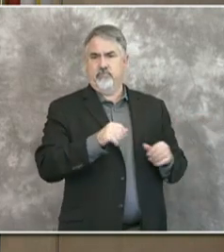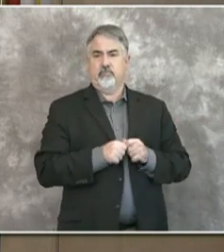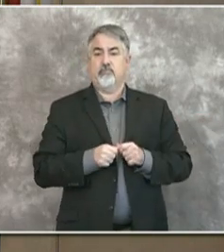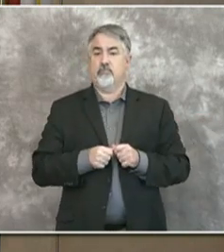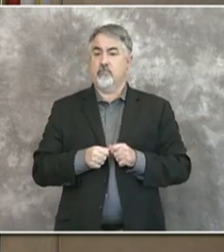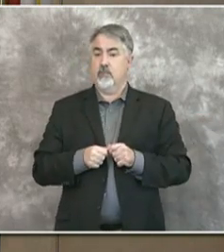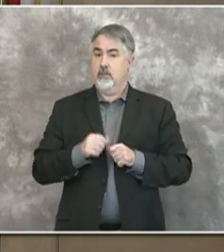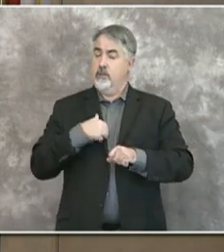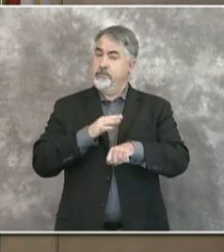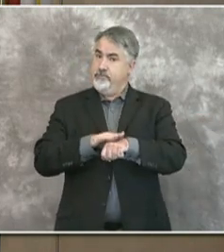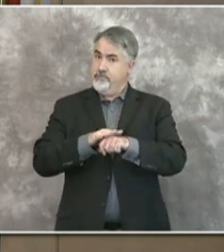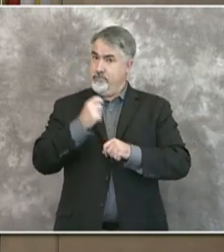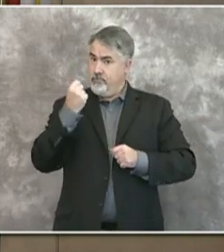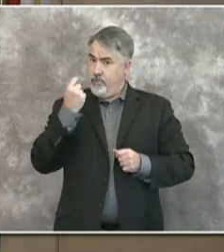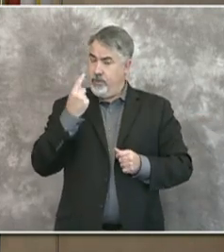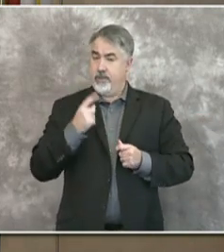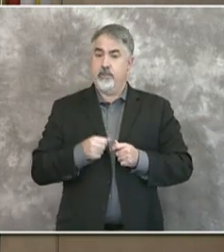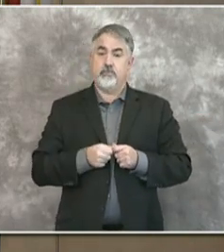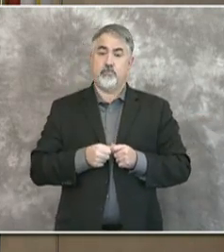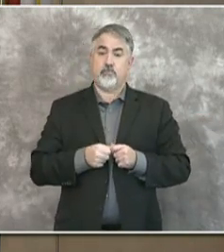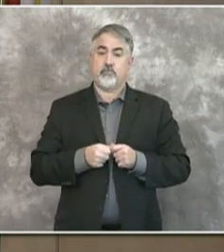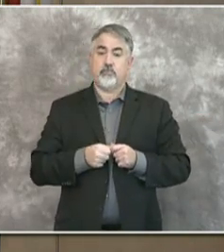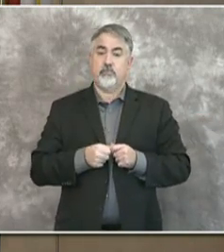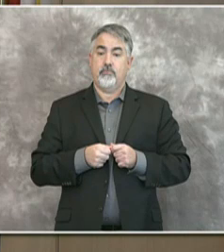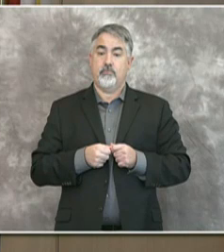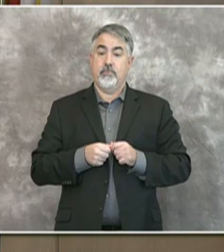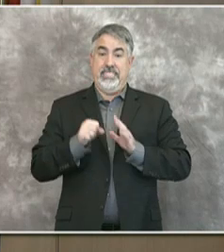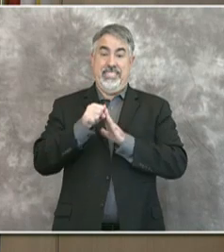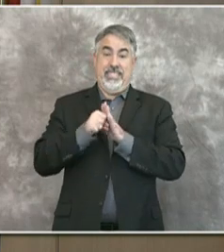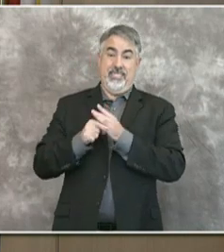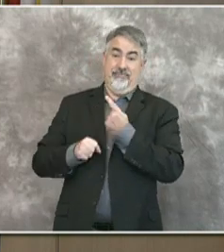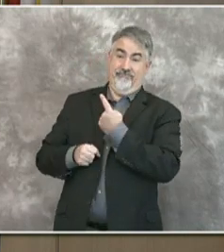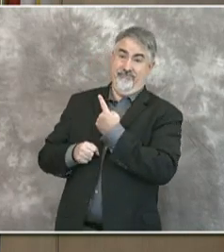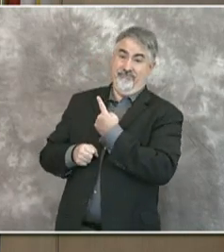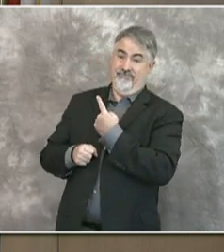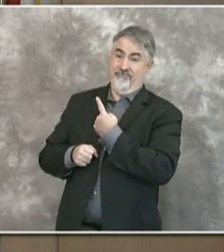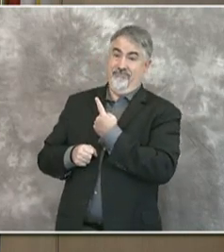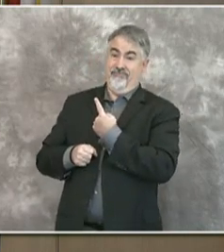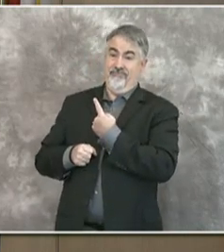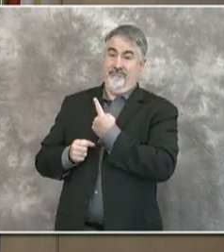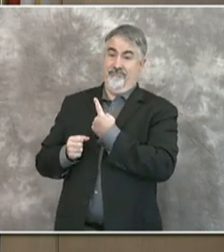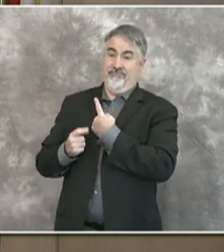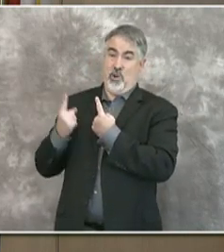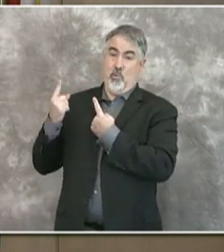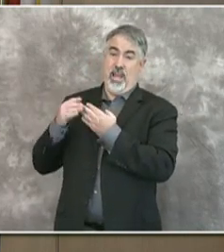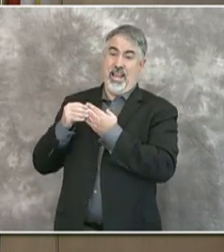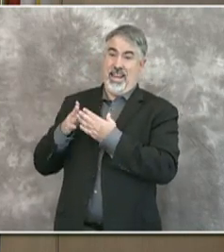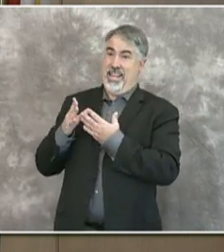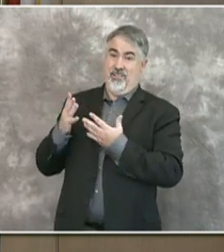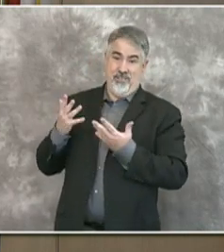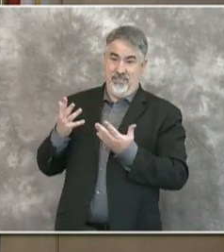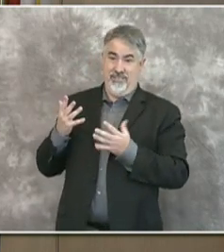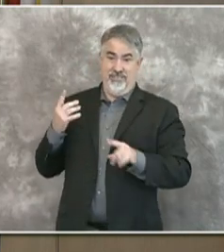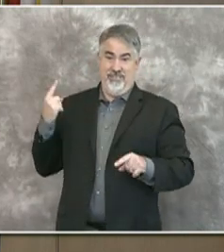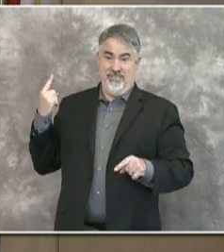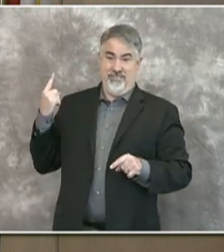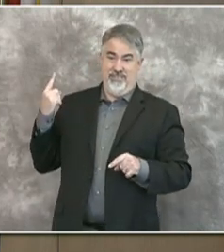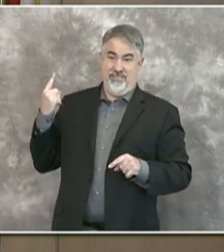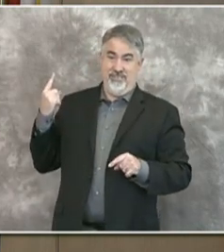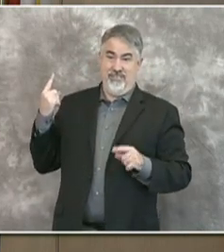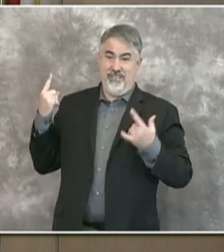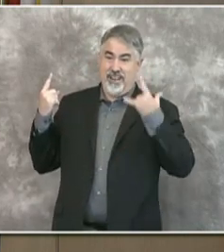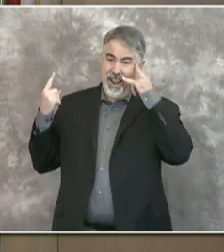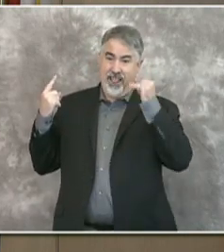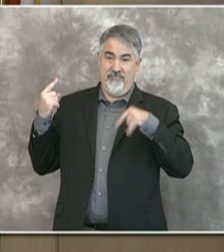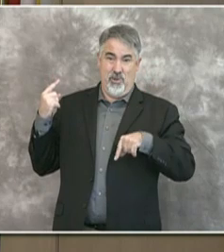caveat. Our state, one of the leaders in the nation around testing, but also the rest